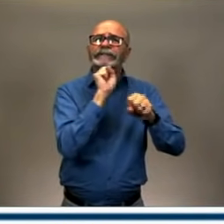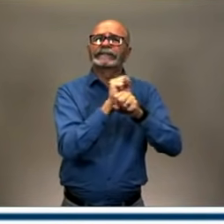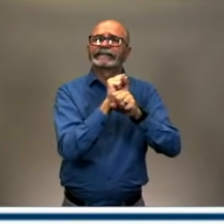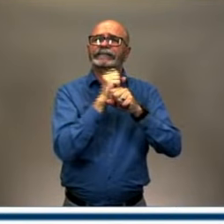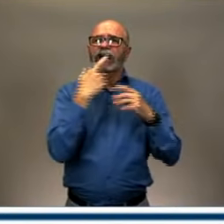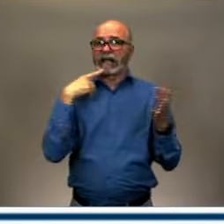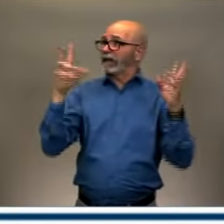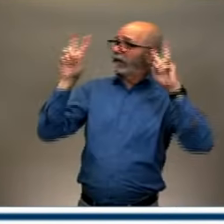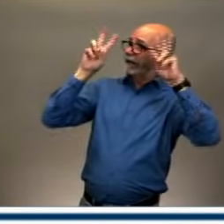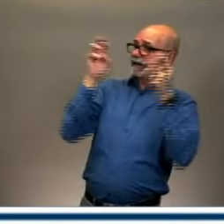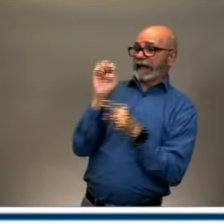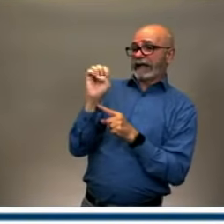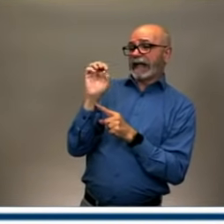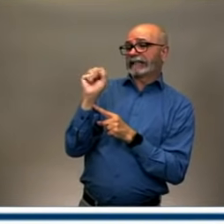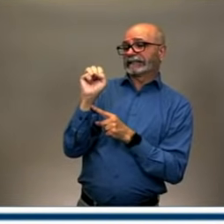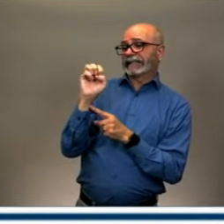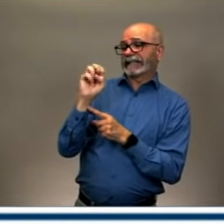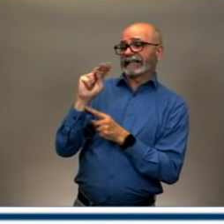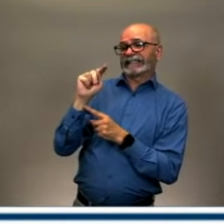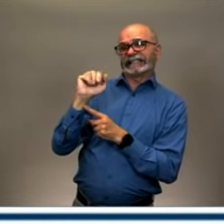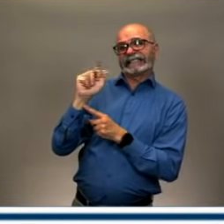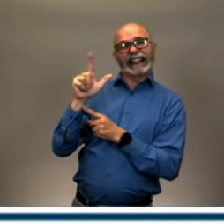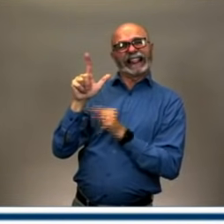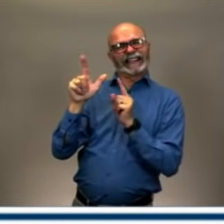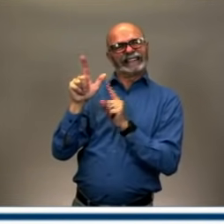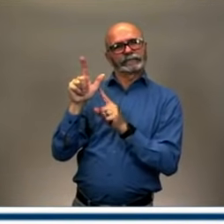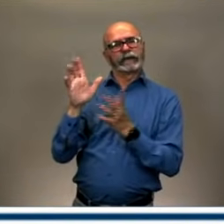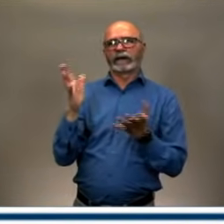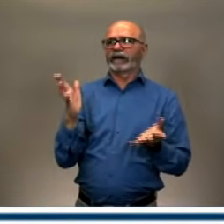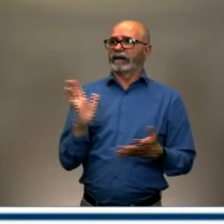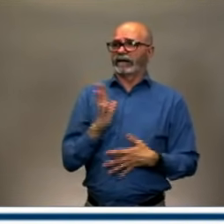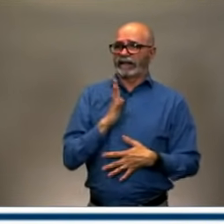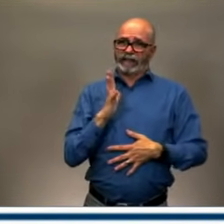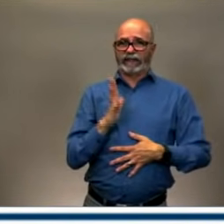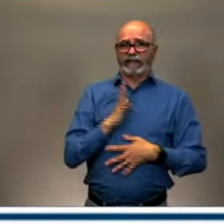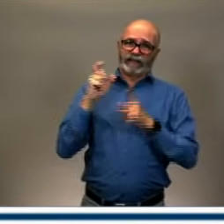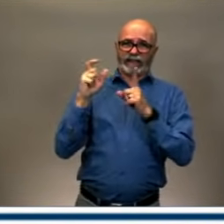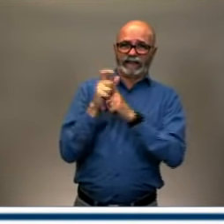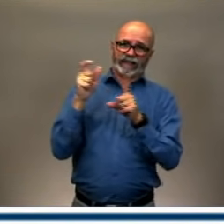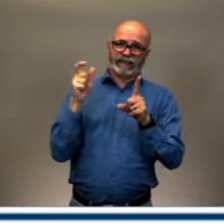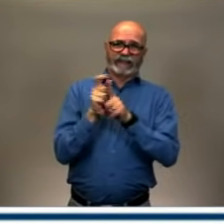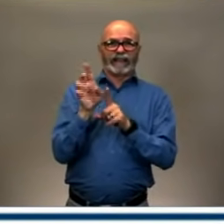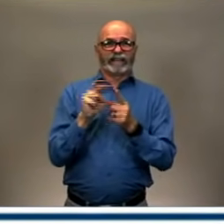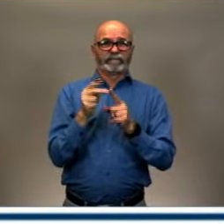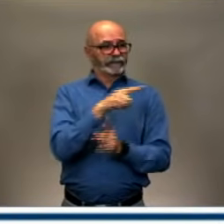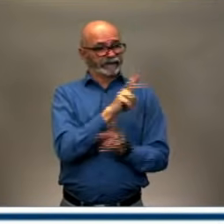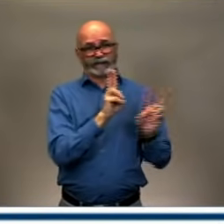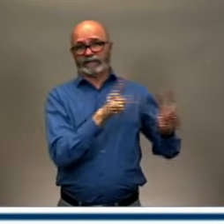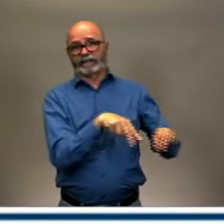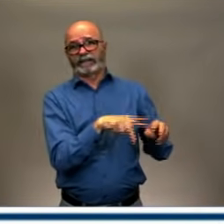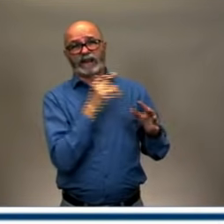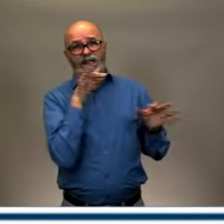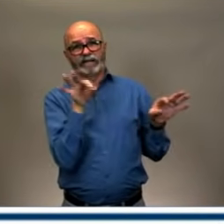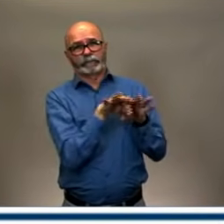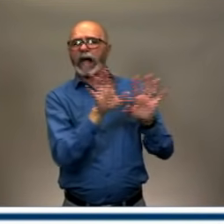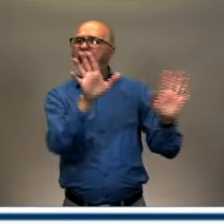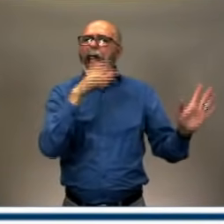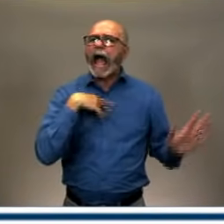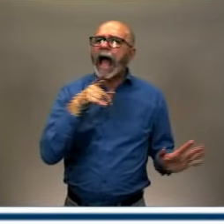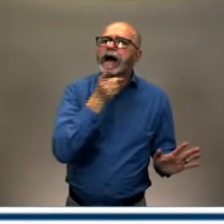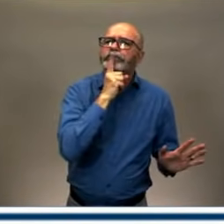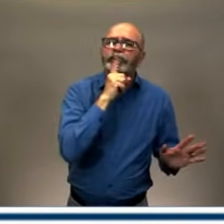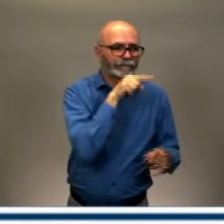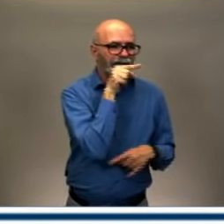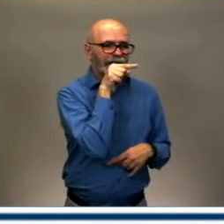on that list, the message is we're not telling you you're essential. It's just really people who are critically important that we make sure